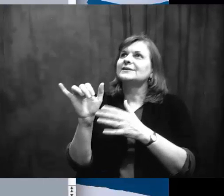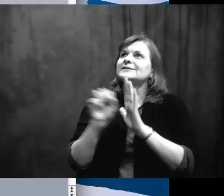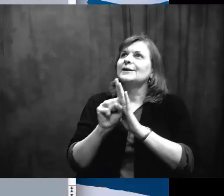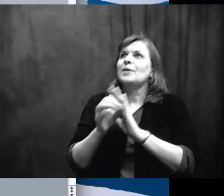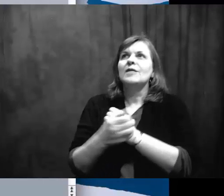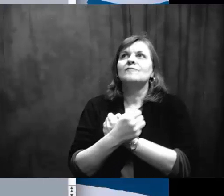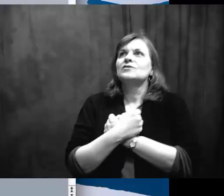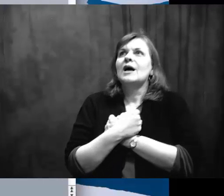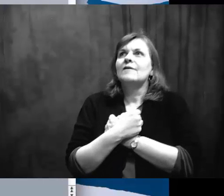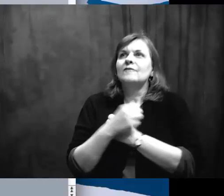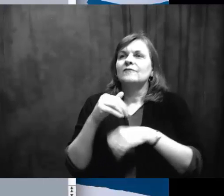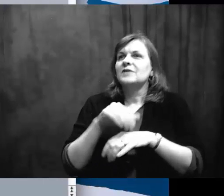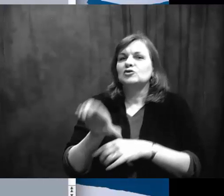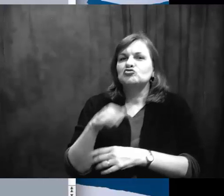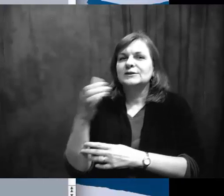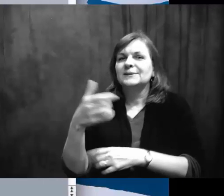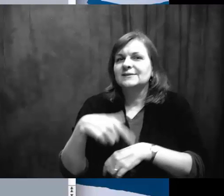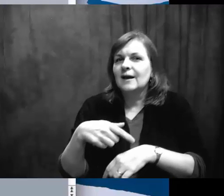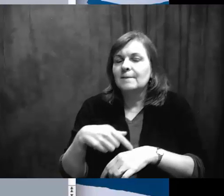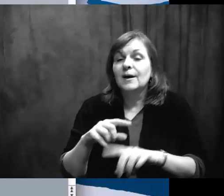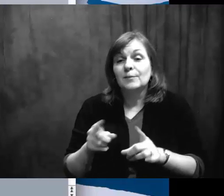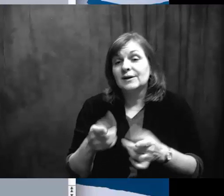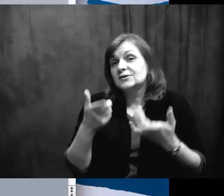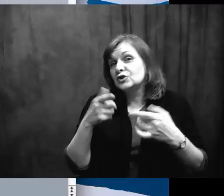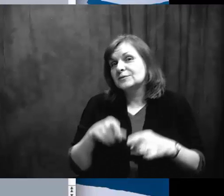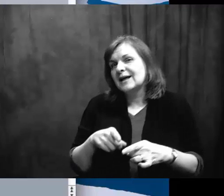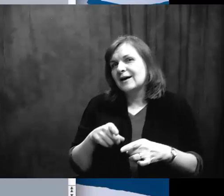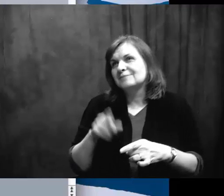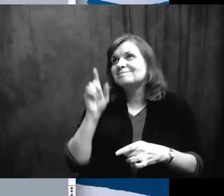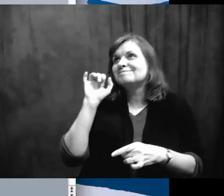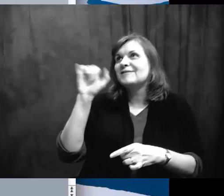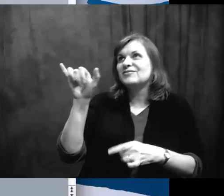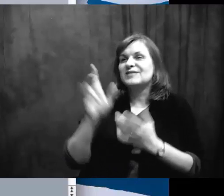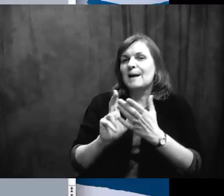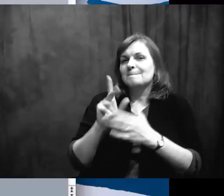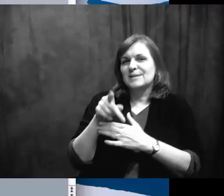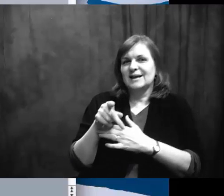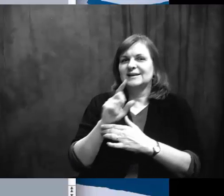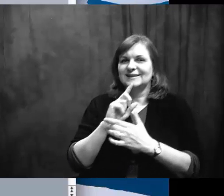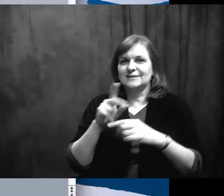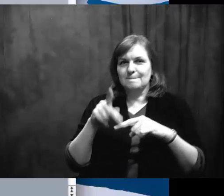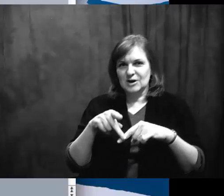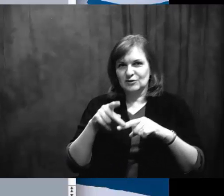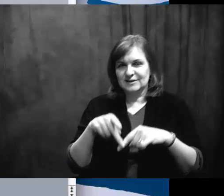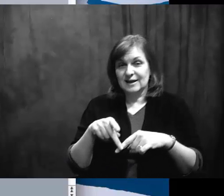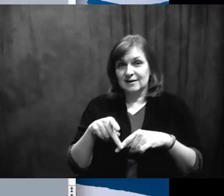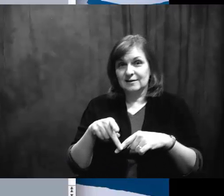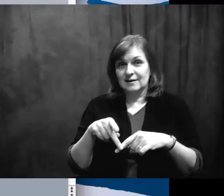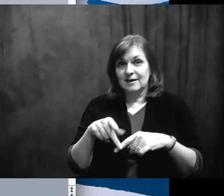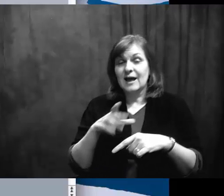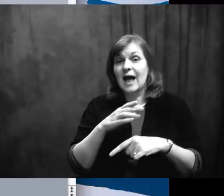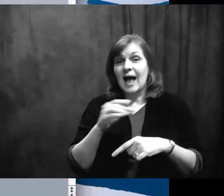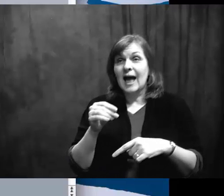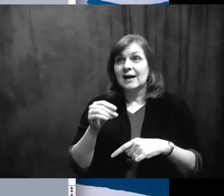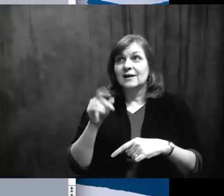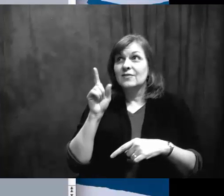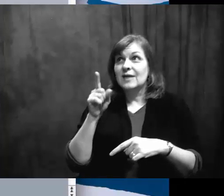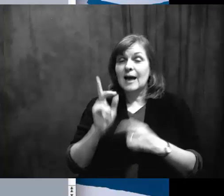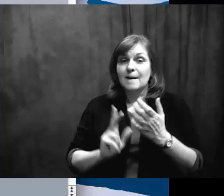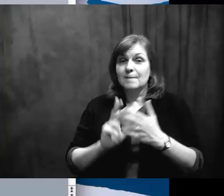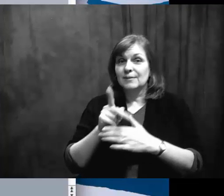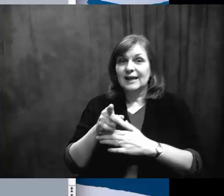loving symbol around the holidays. Turns out that parasitic plants such as mistletoe